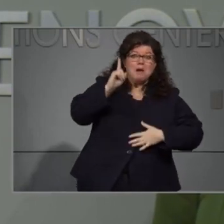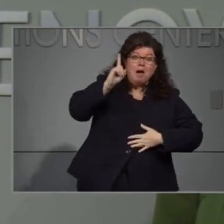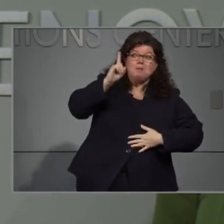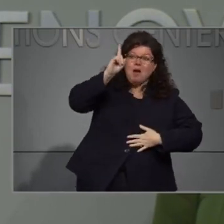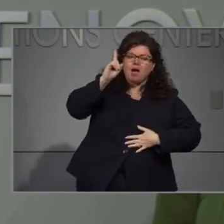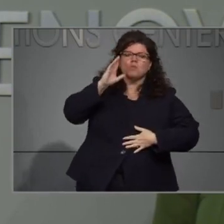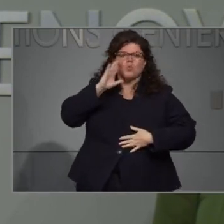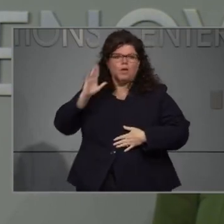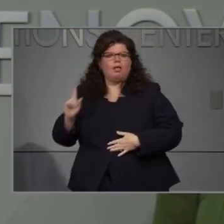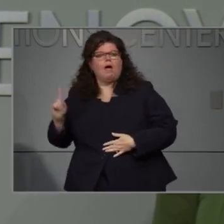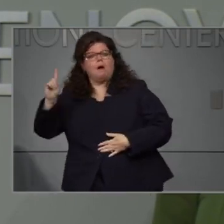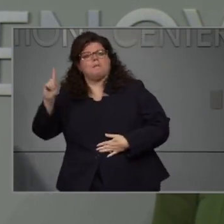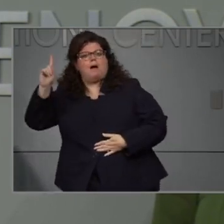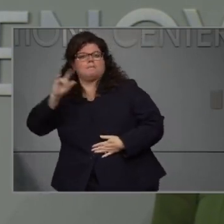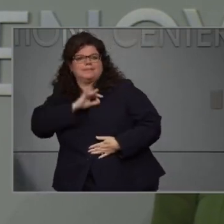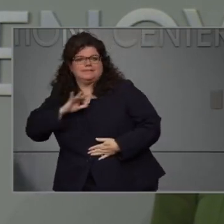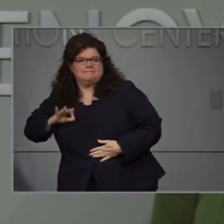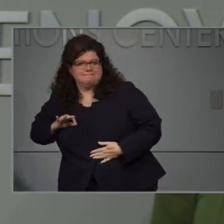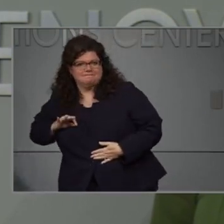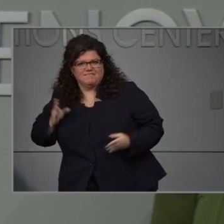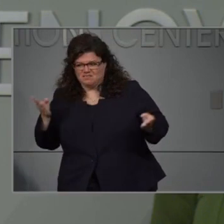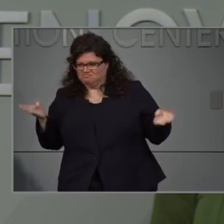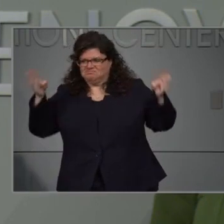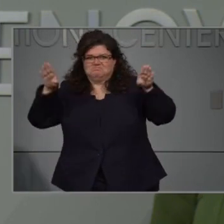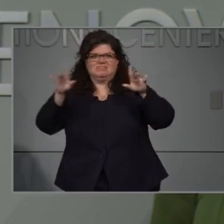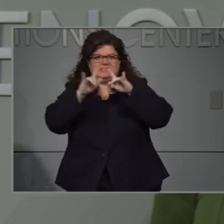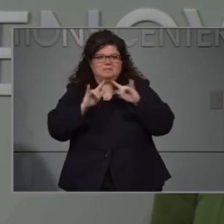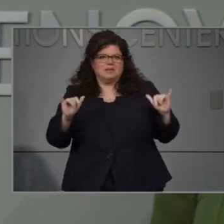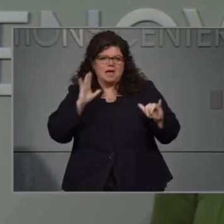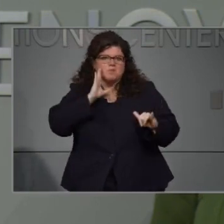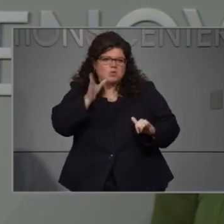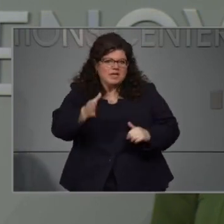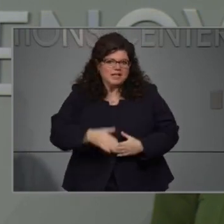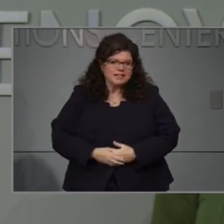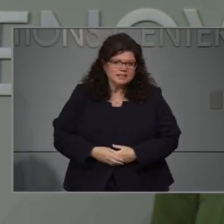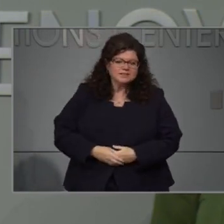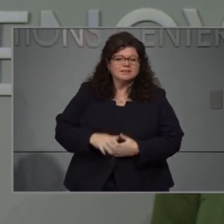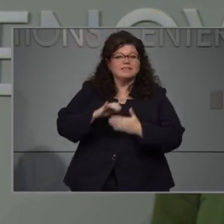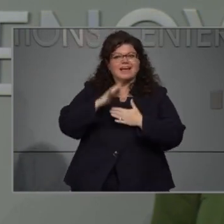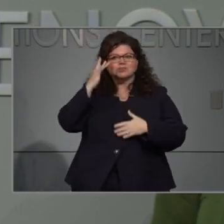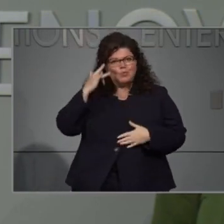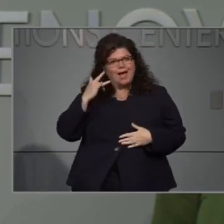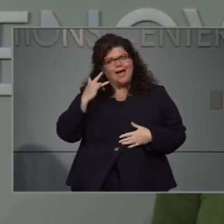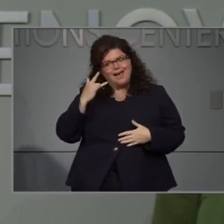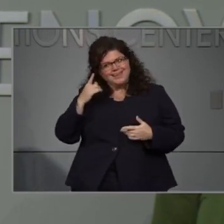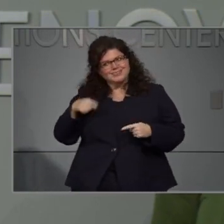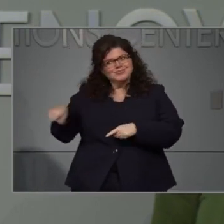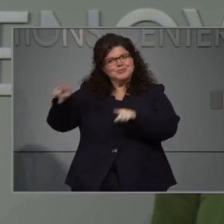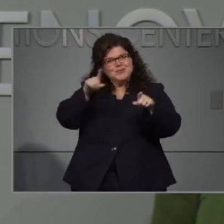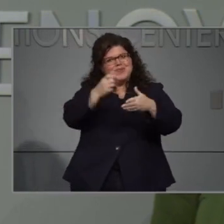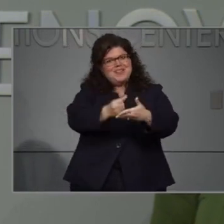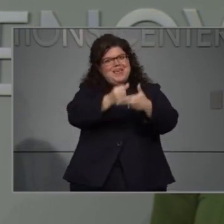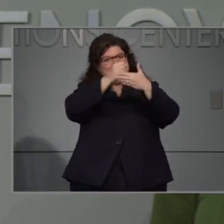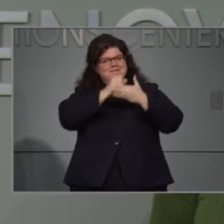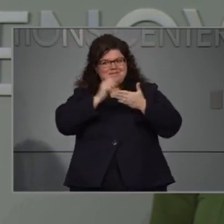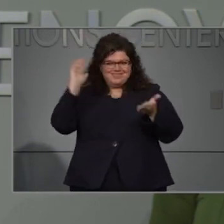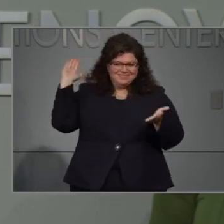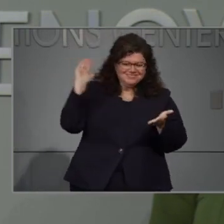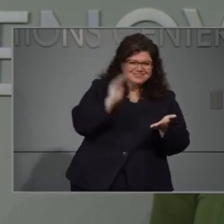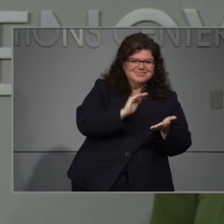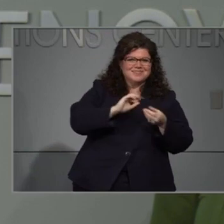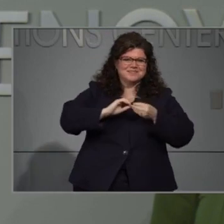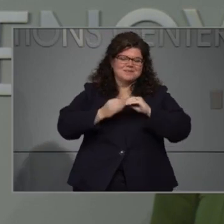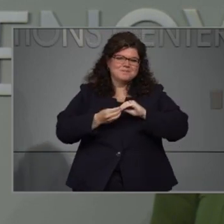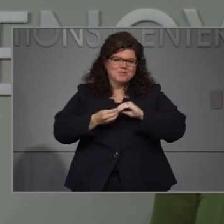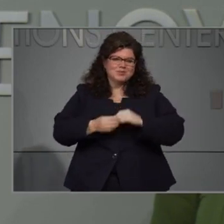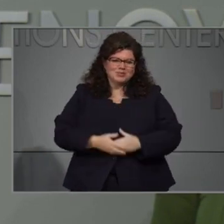will continue to surge those resources if we need to. It's another reason why we all need to work to slow the spread of the virus. I want